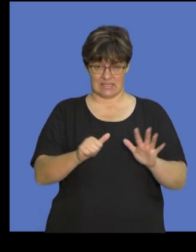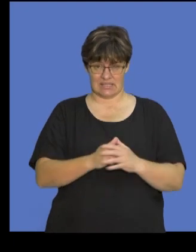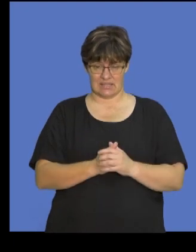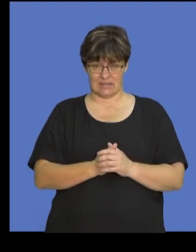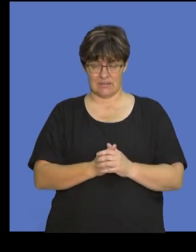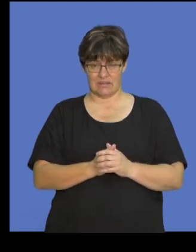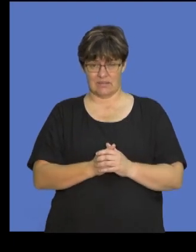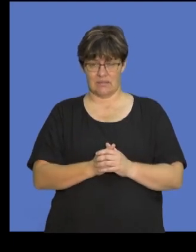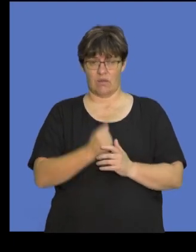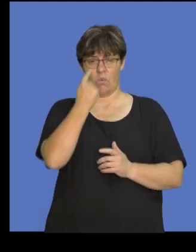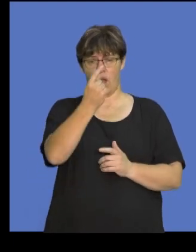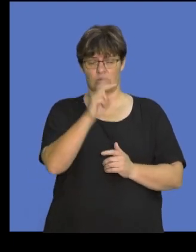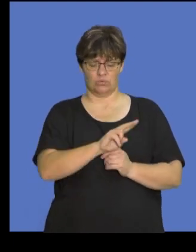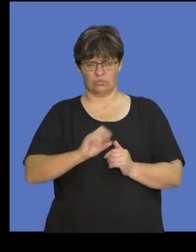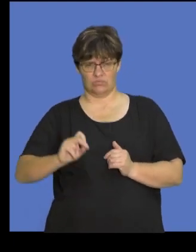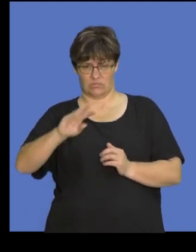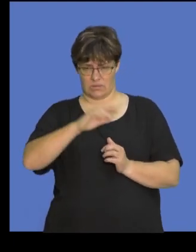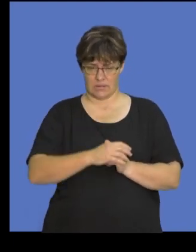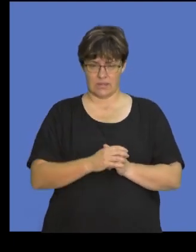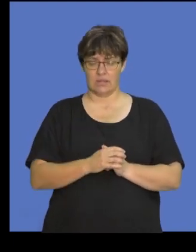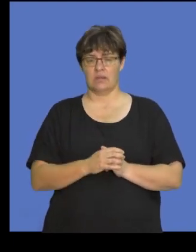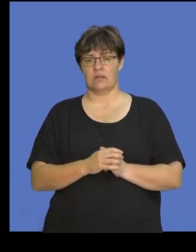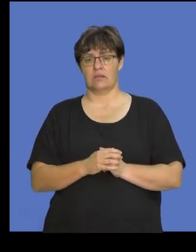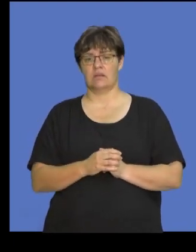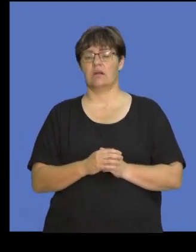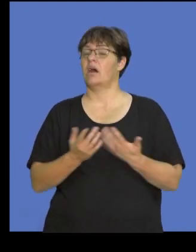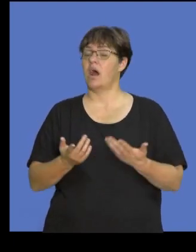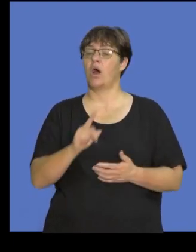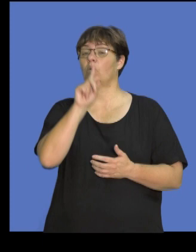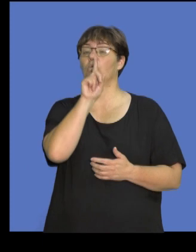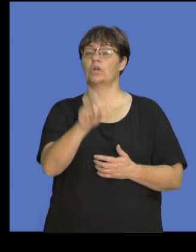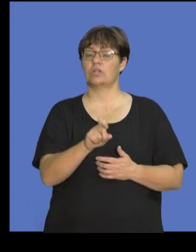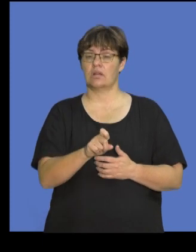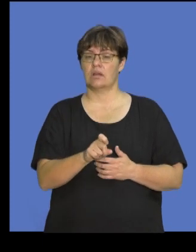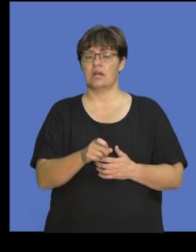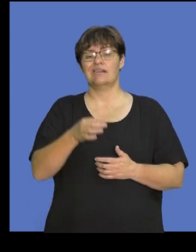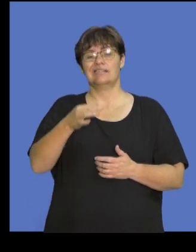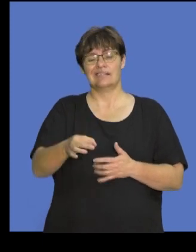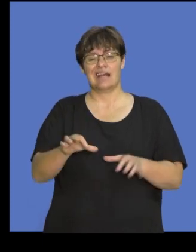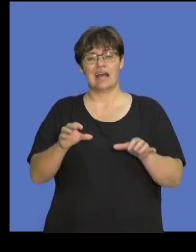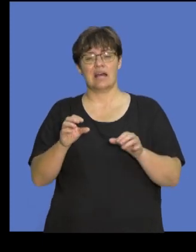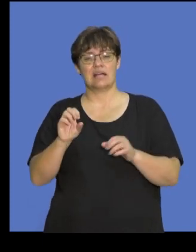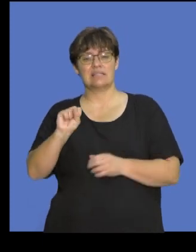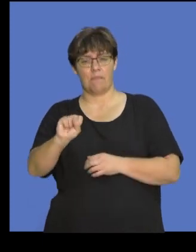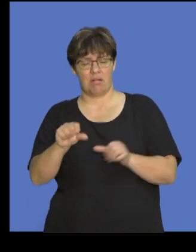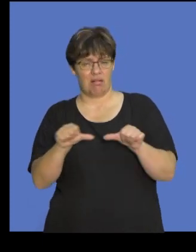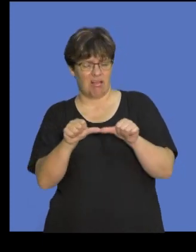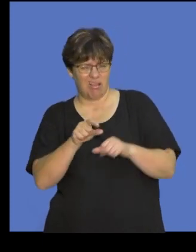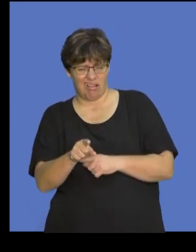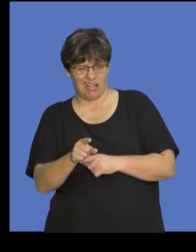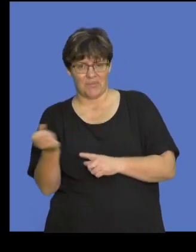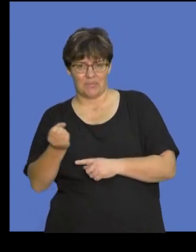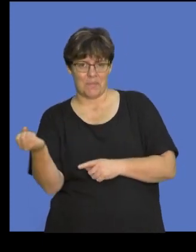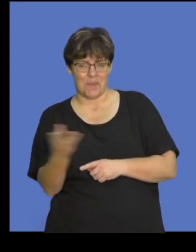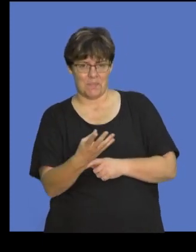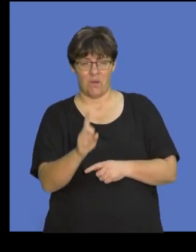of the sides. And so the first question is, what is the sample space for rolling